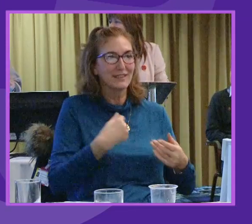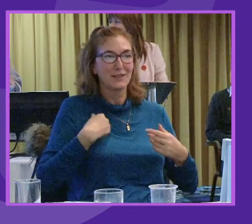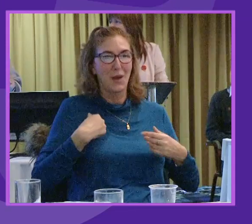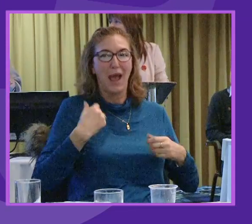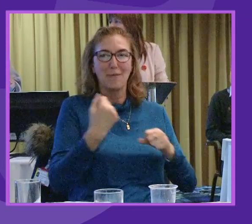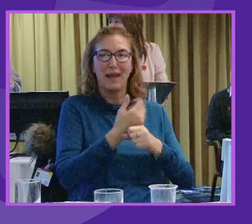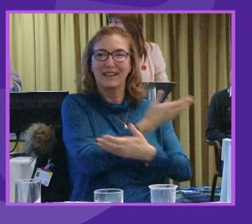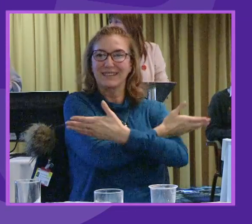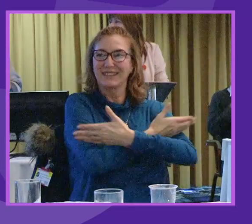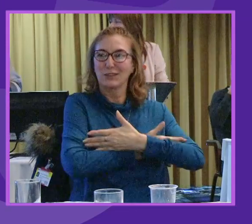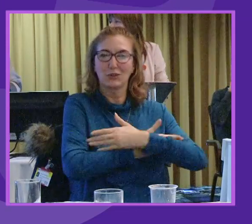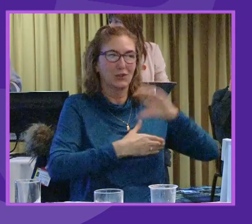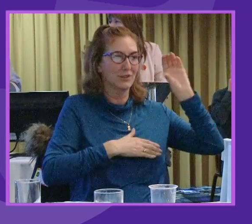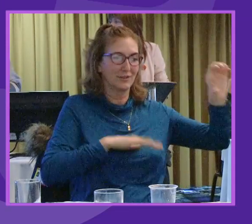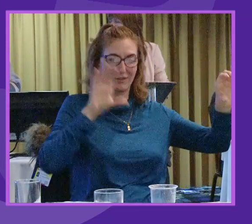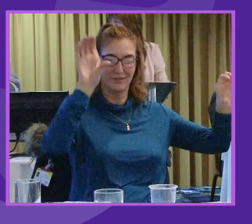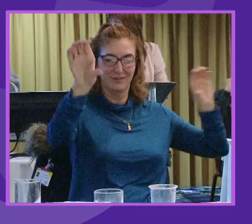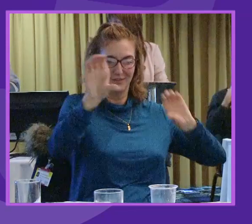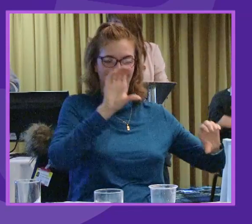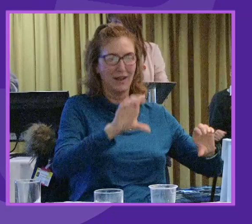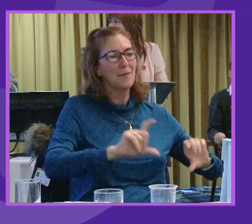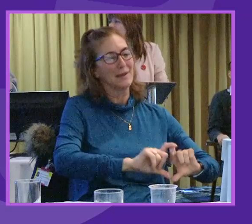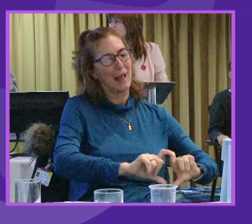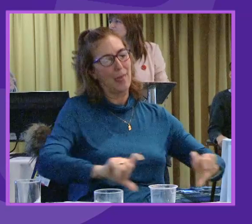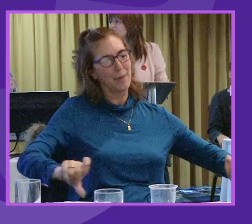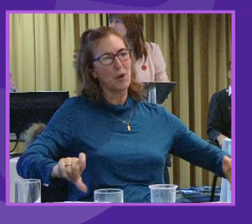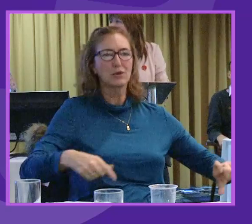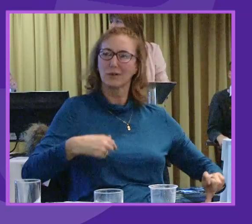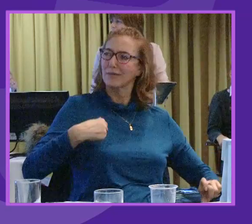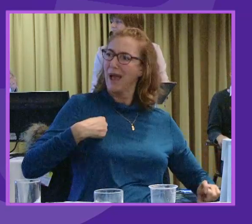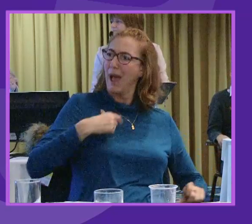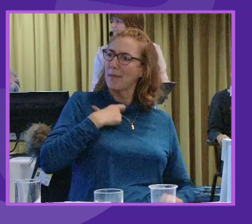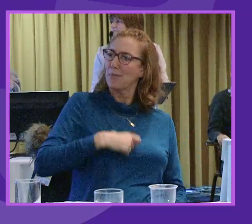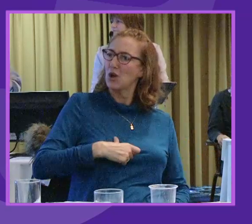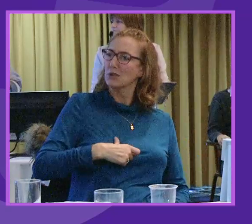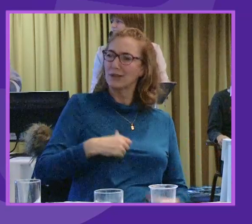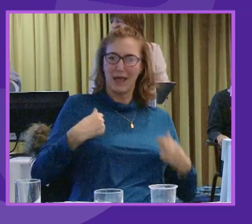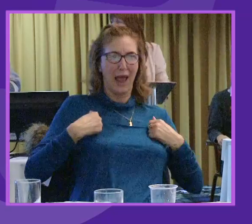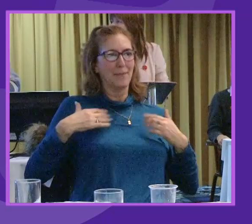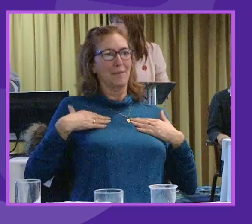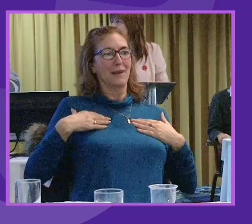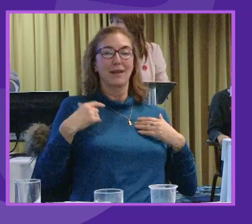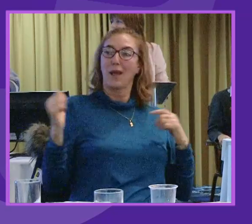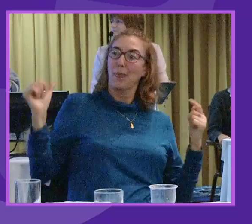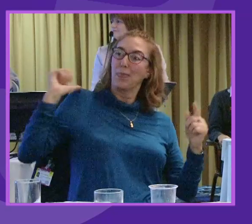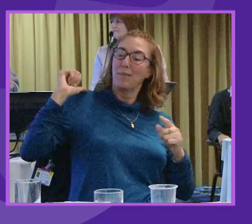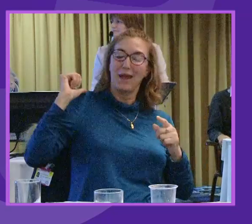few. And on the bottom it says, actually I'm a person, I'm me, I'm just me. And on the back it's